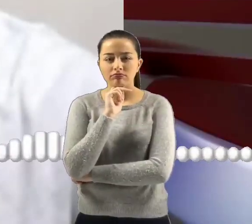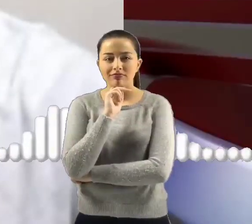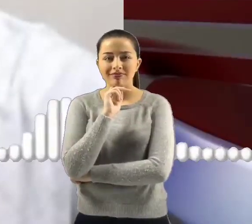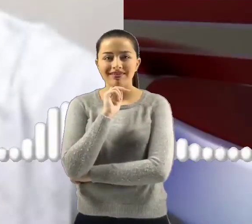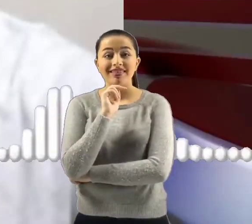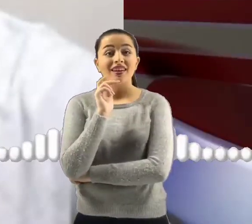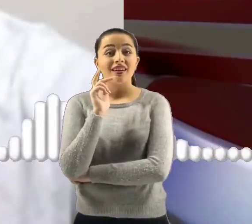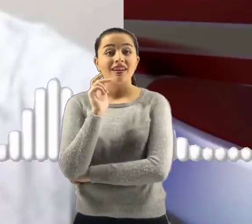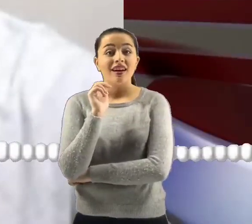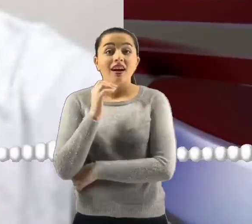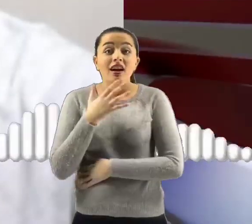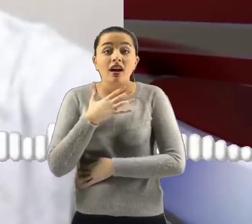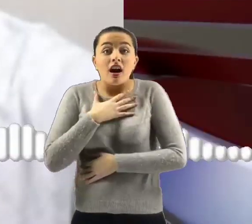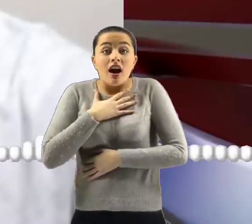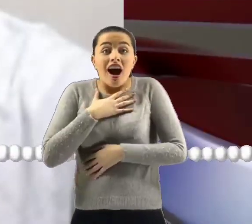ka